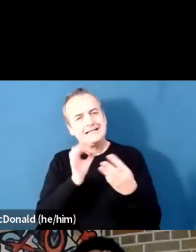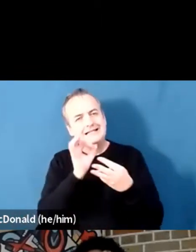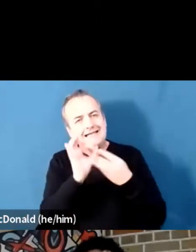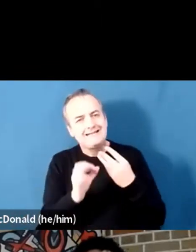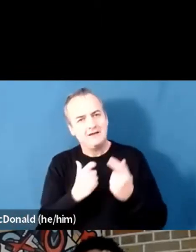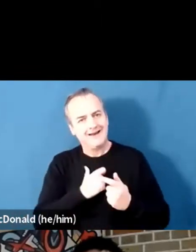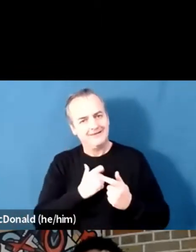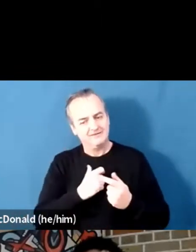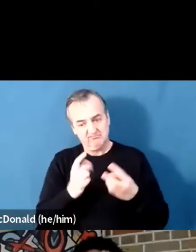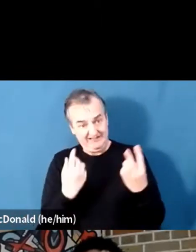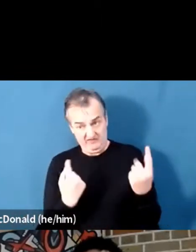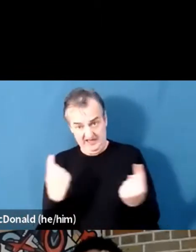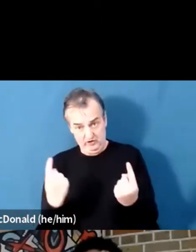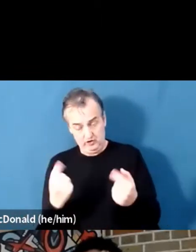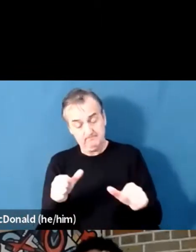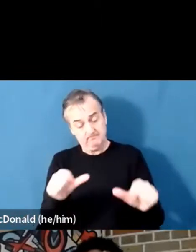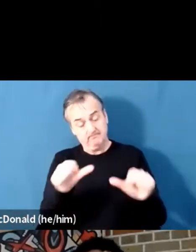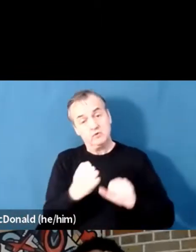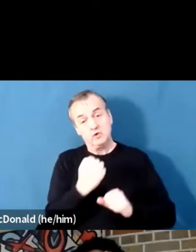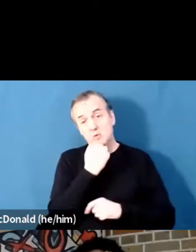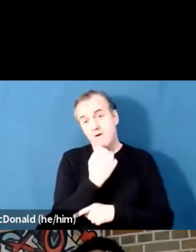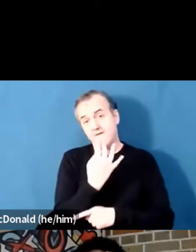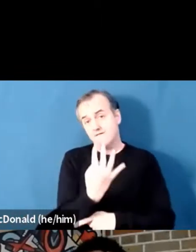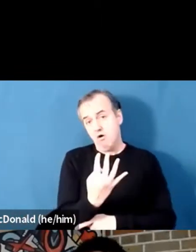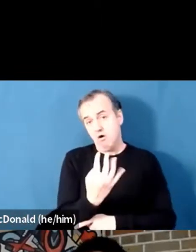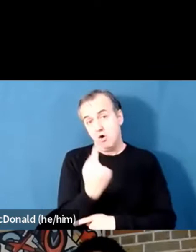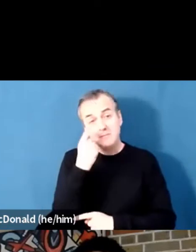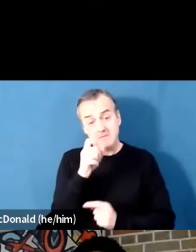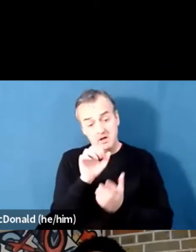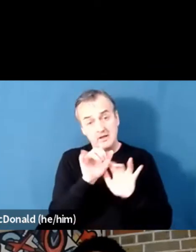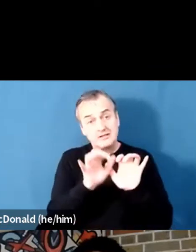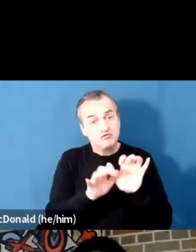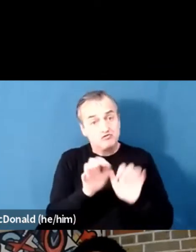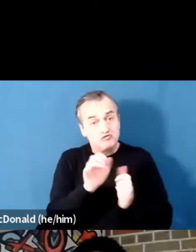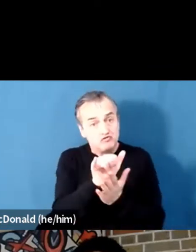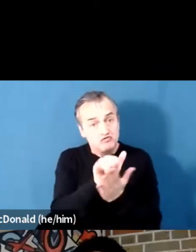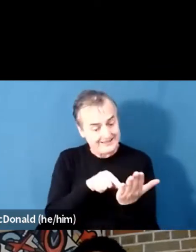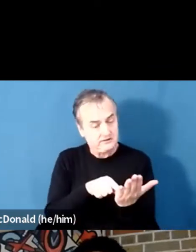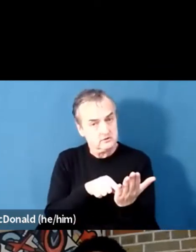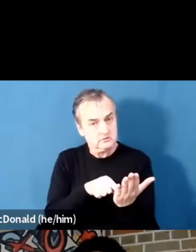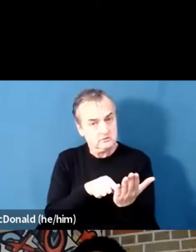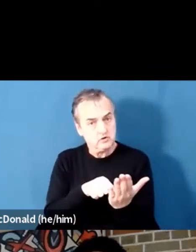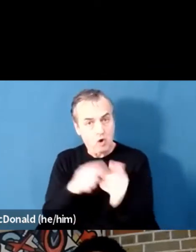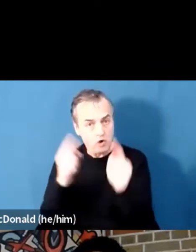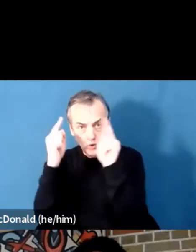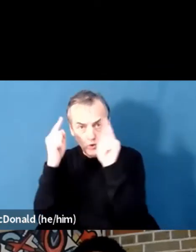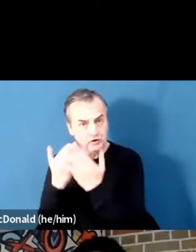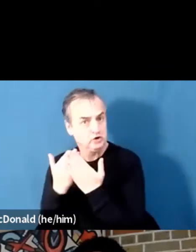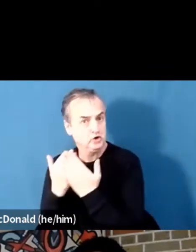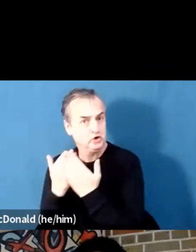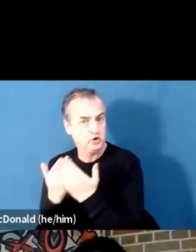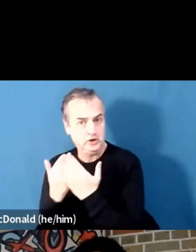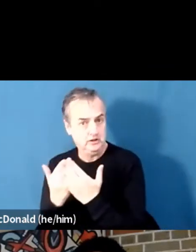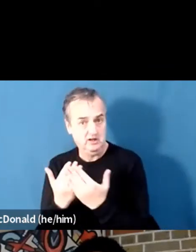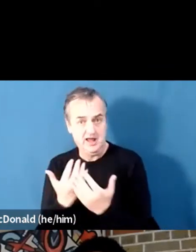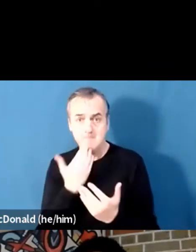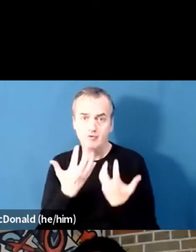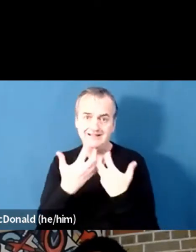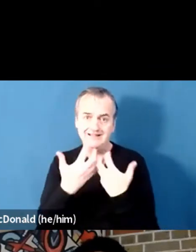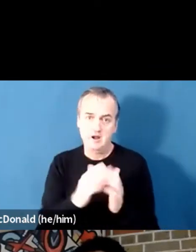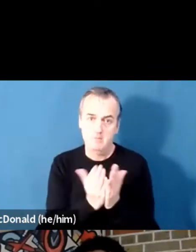Number four, this isn't an academic piece of writing. So